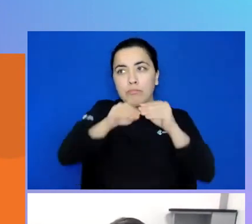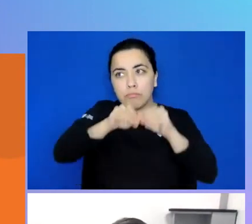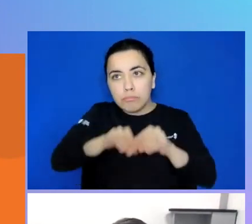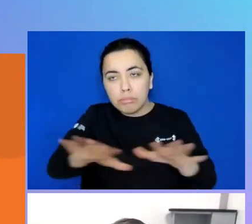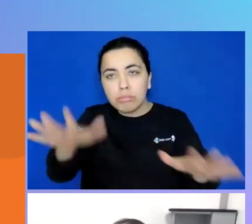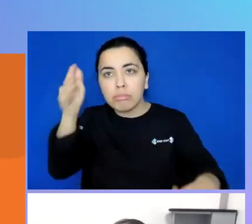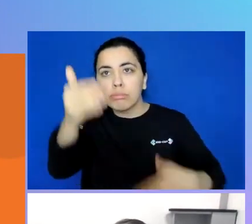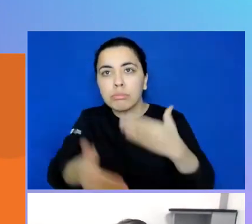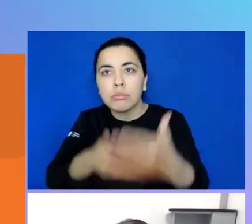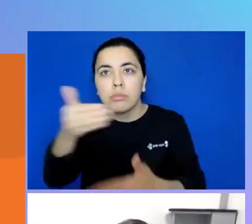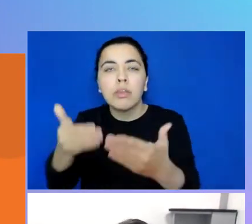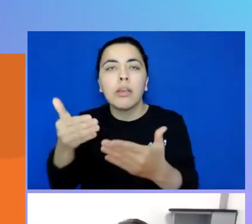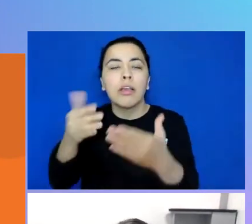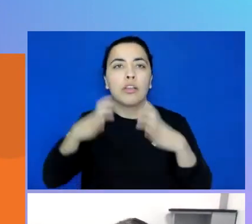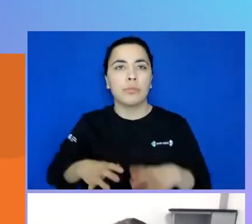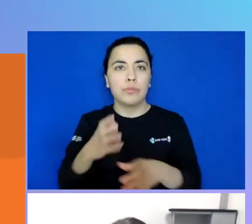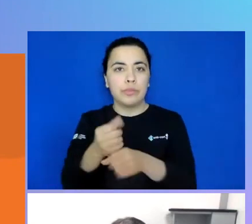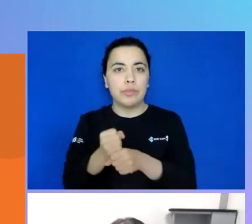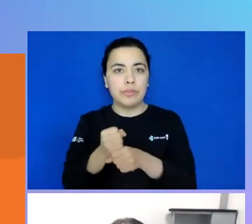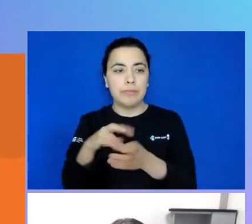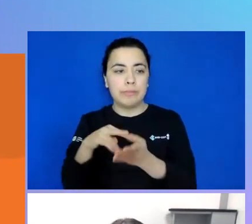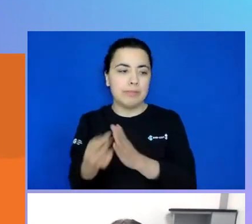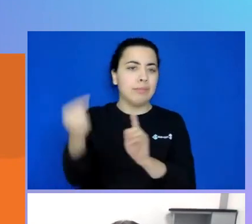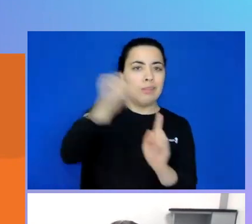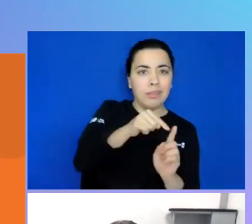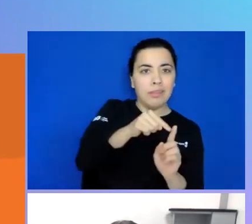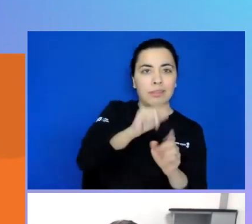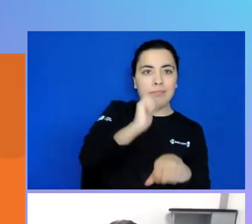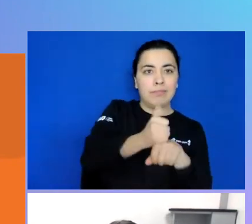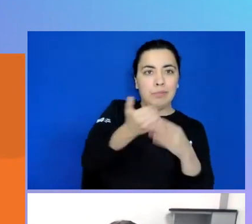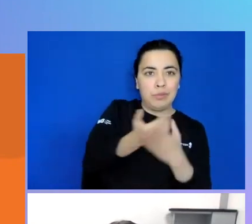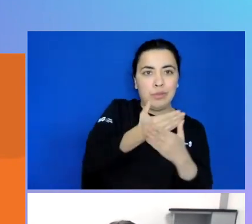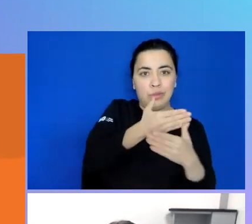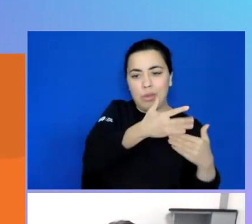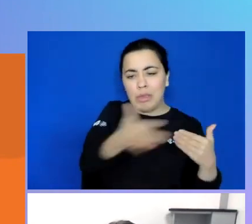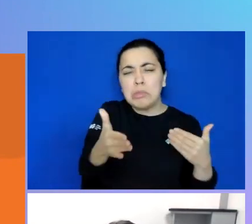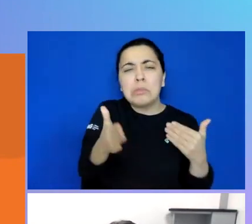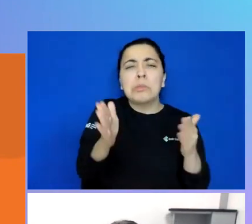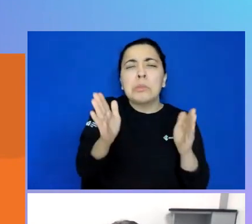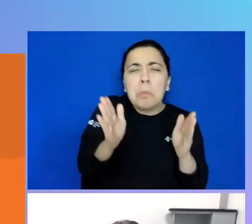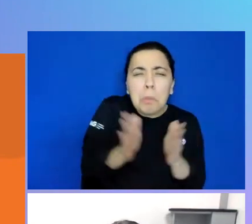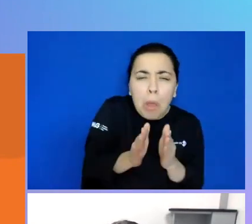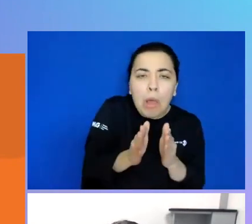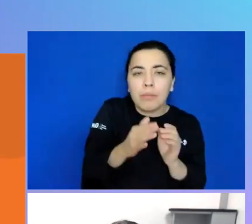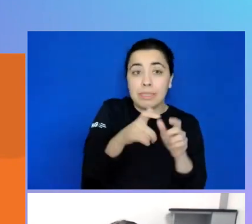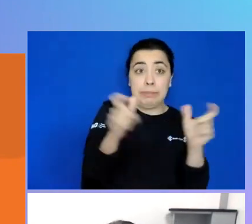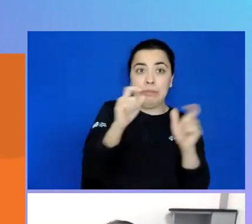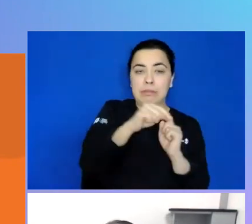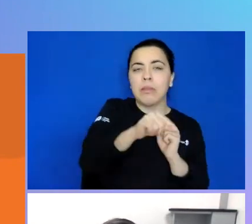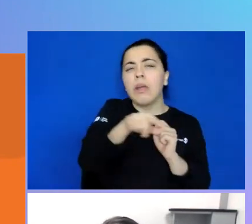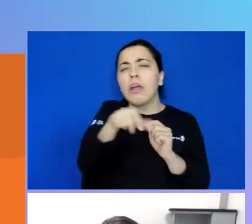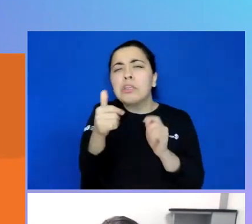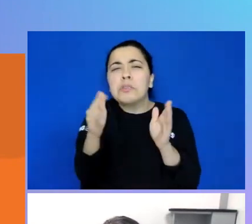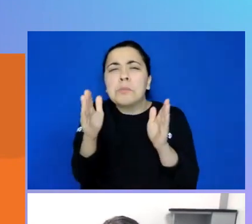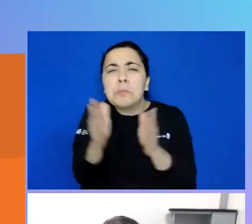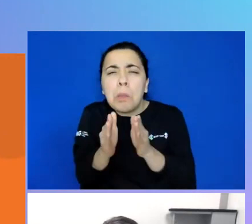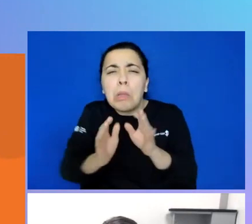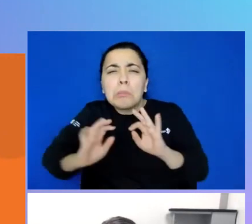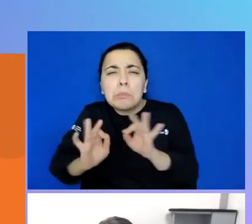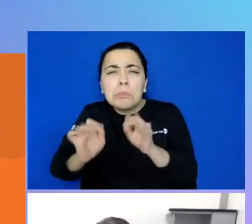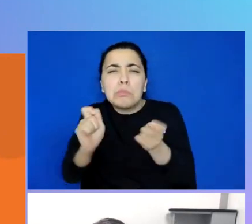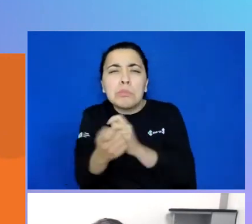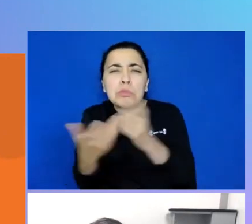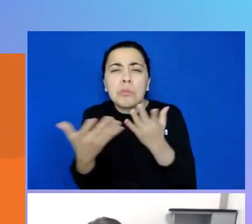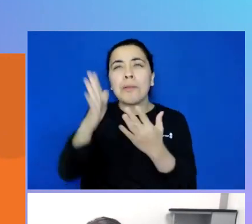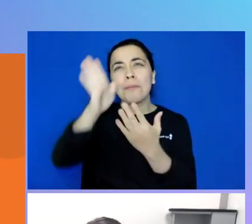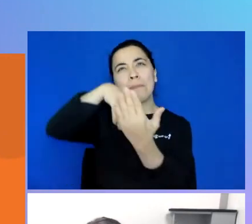into the hands of customers. A very, very small scale change is something like painting your living room, which is a project